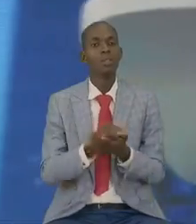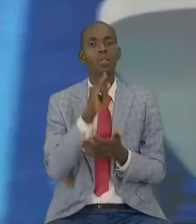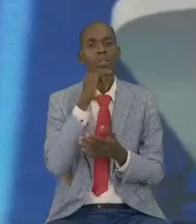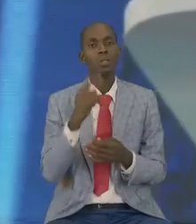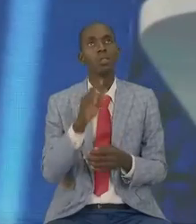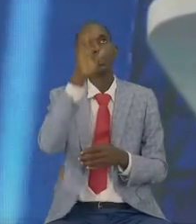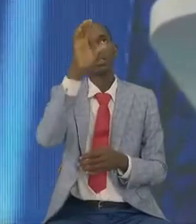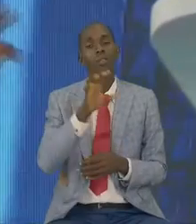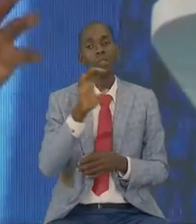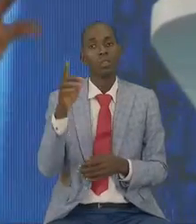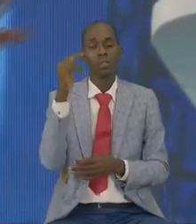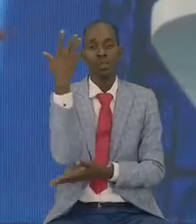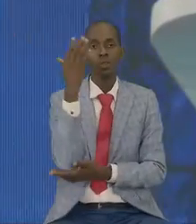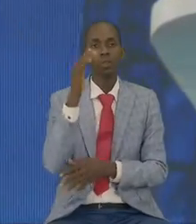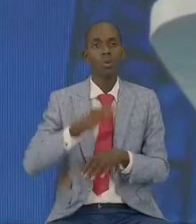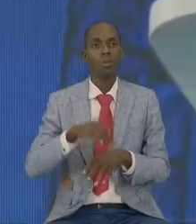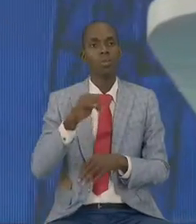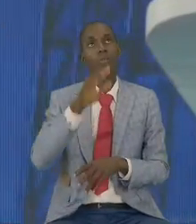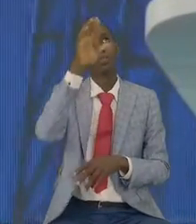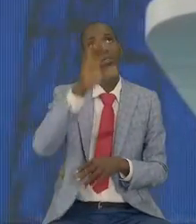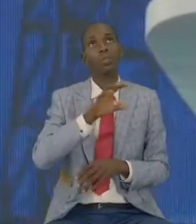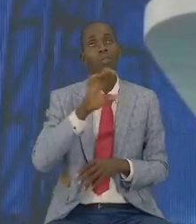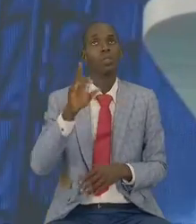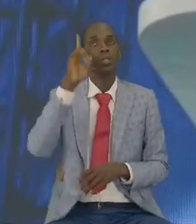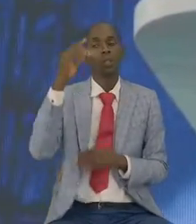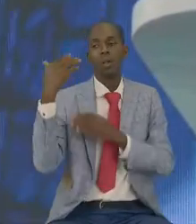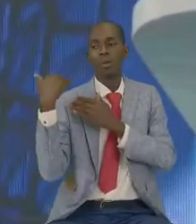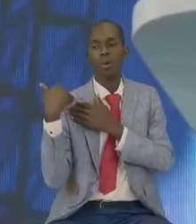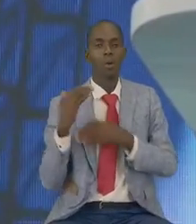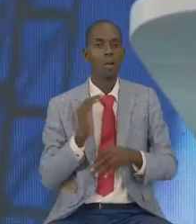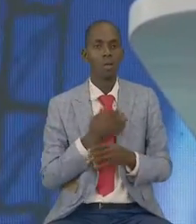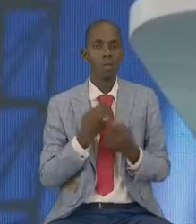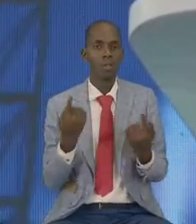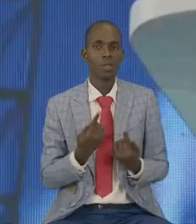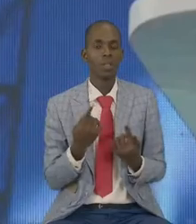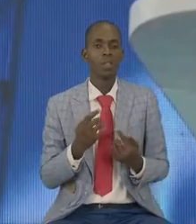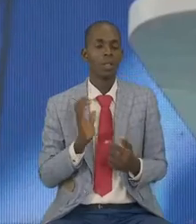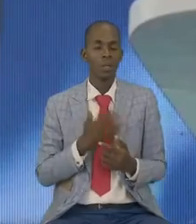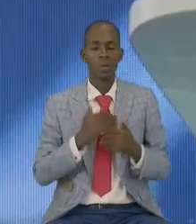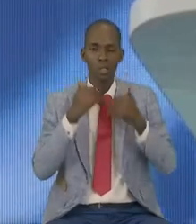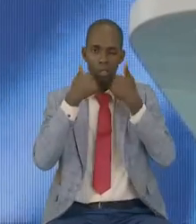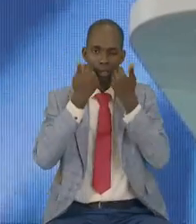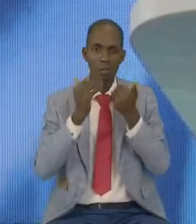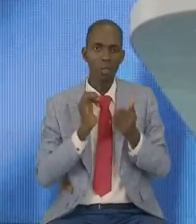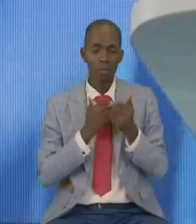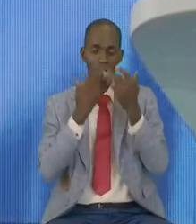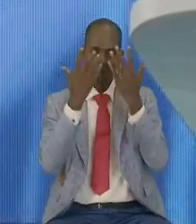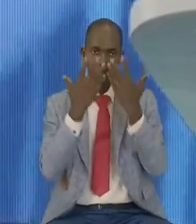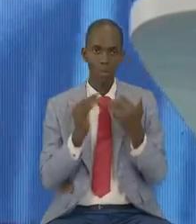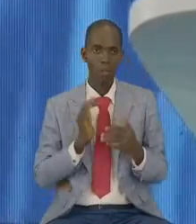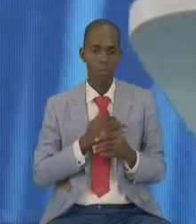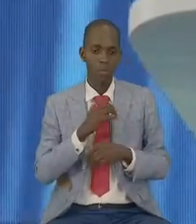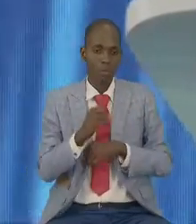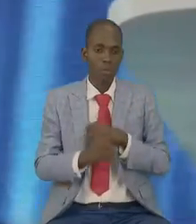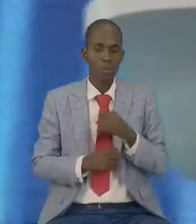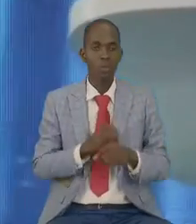tree, on the cross, he bore our sins, our shame, our sorrow, our suffering,